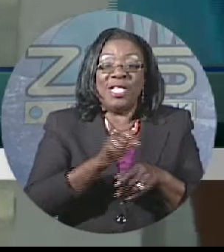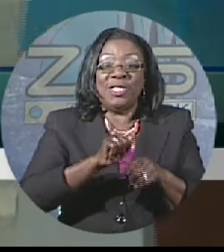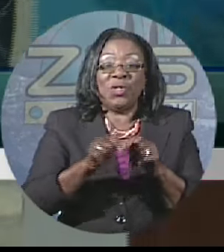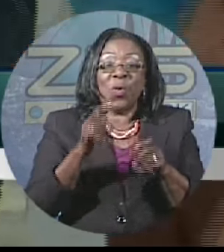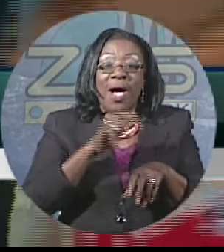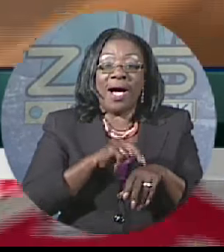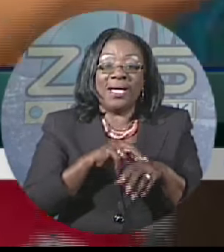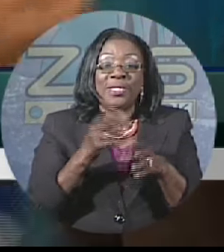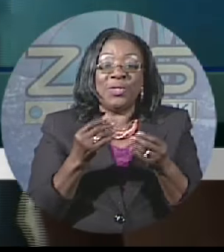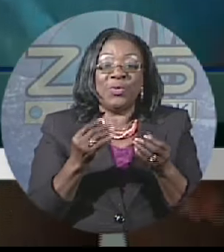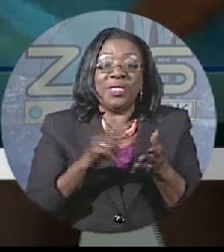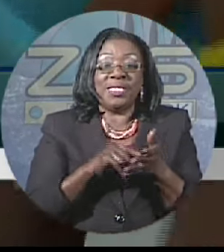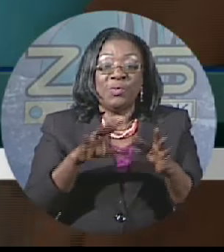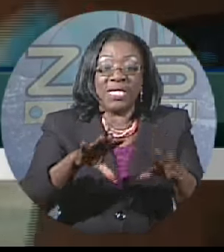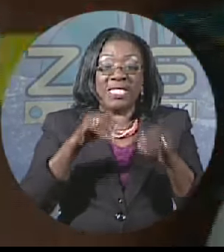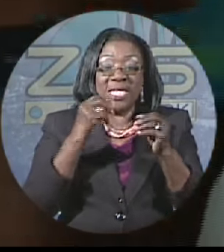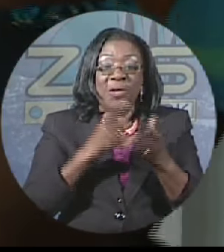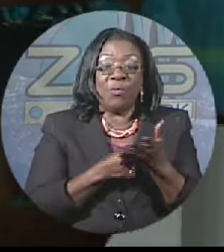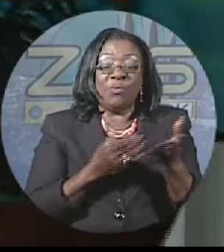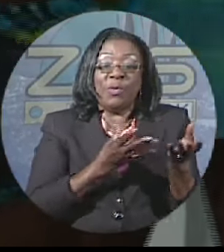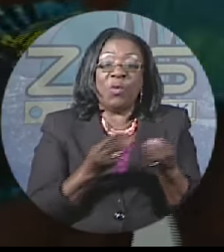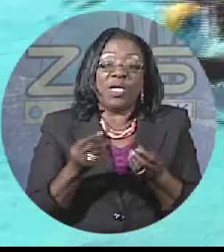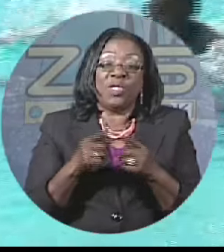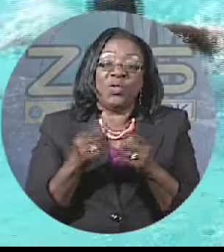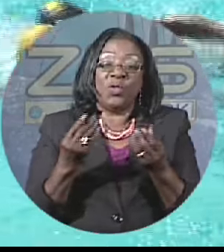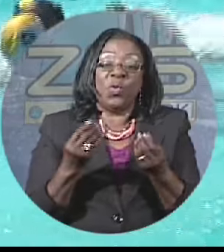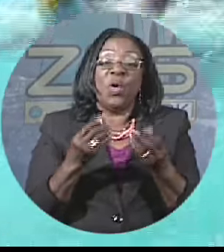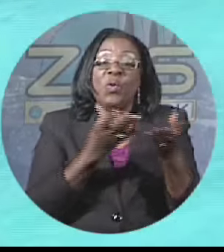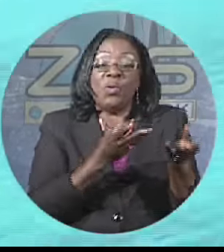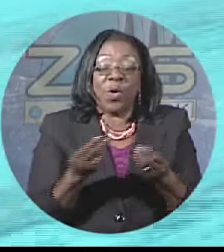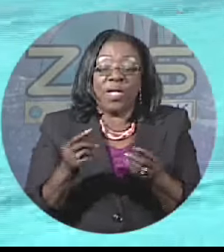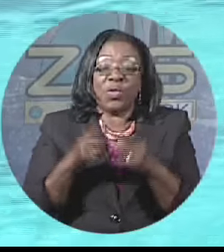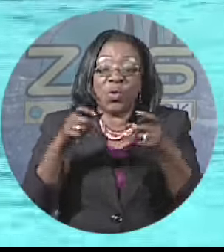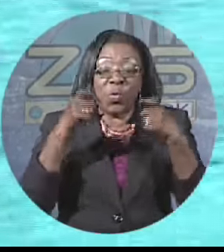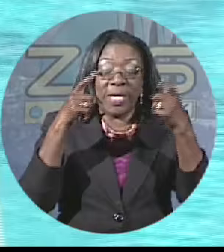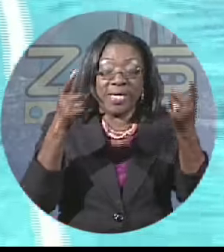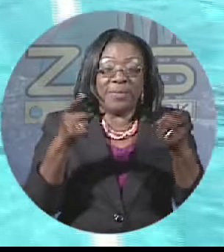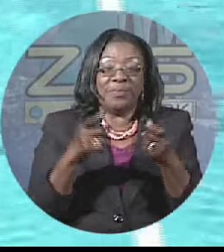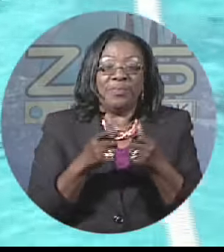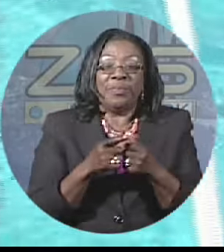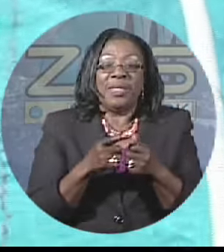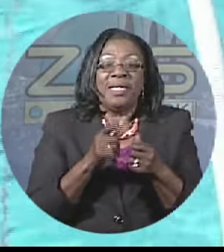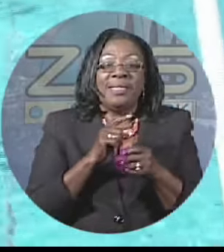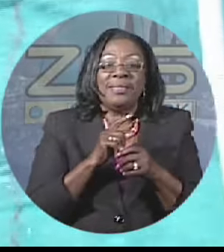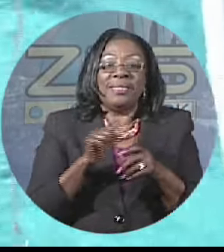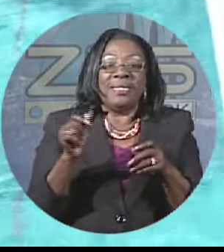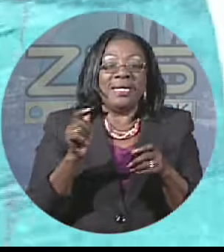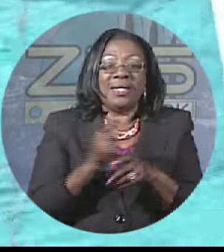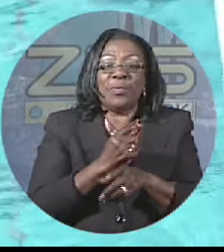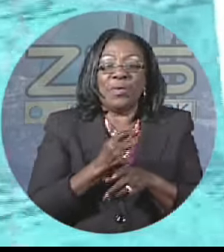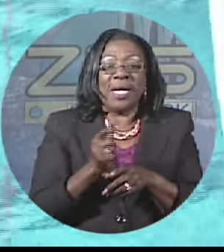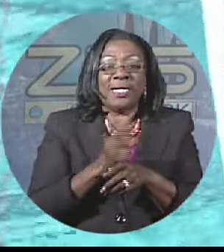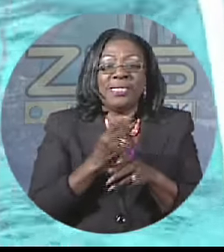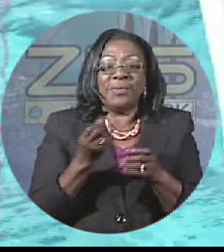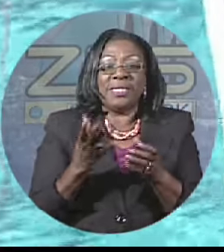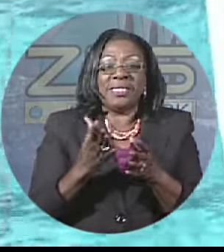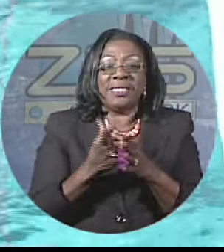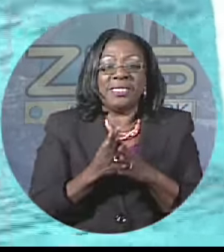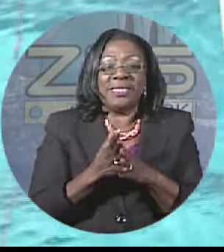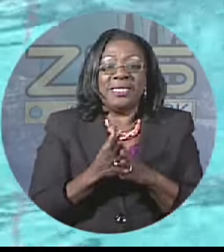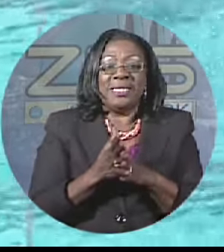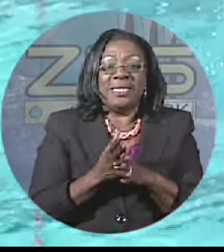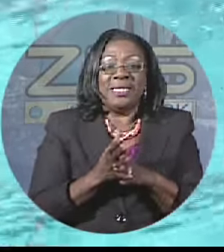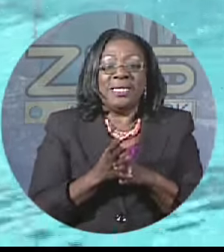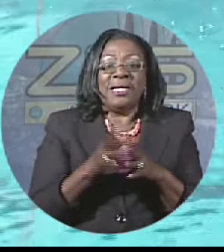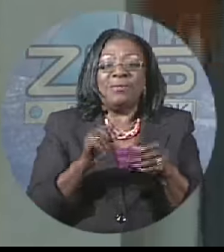and we achieved what we wanted to do. We want to win. Big win though. Does this, you didn't get to practice much or work much on your game plan because it